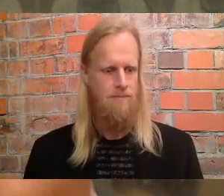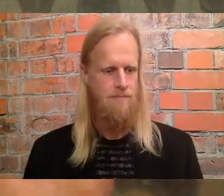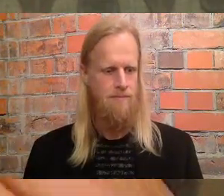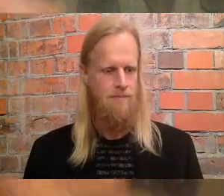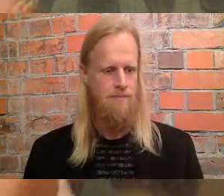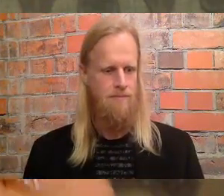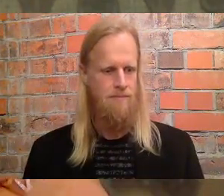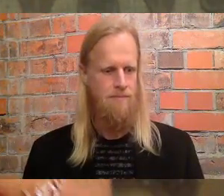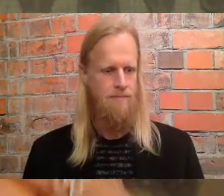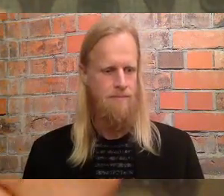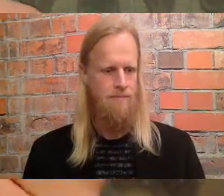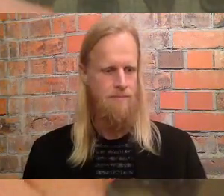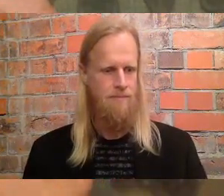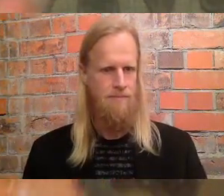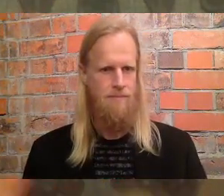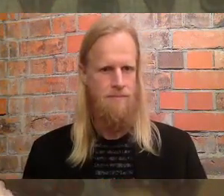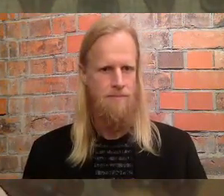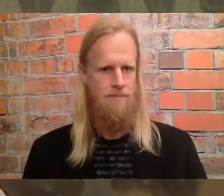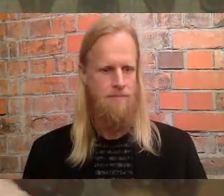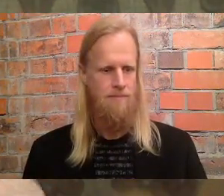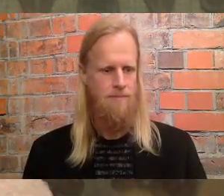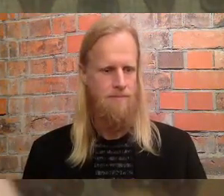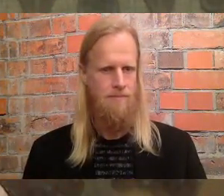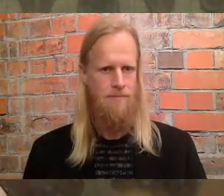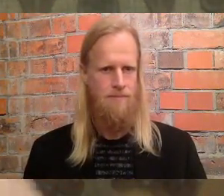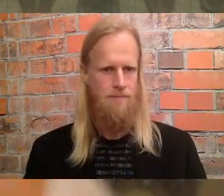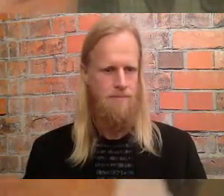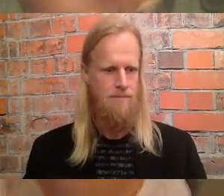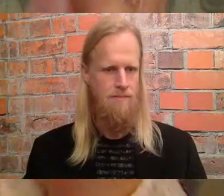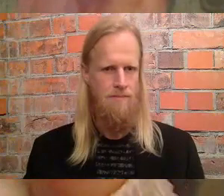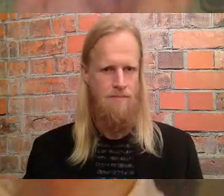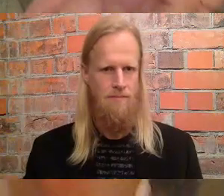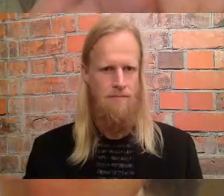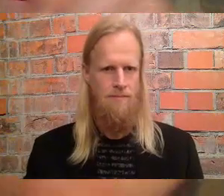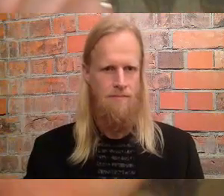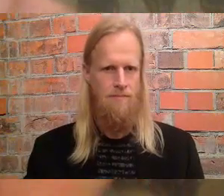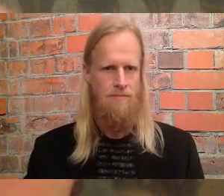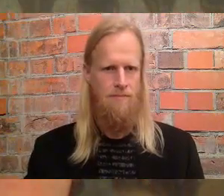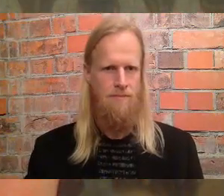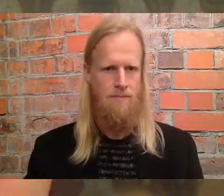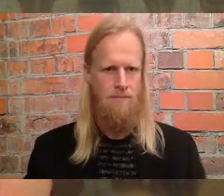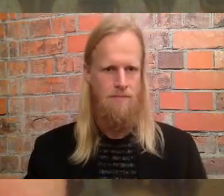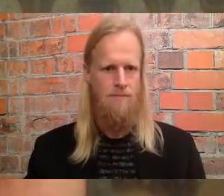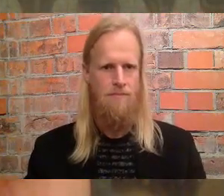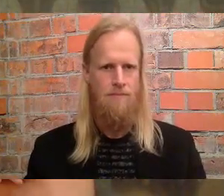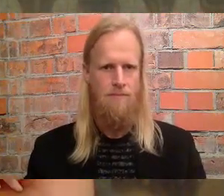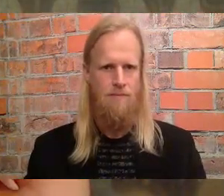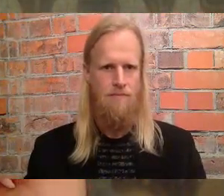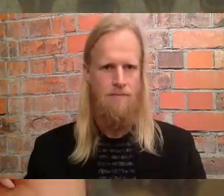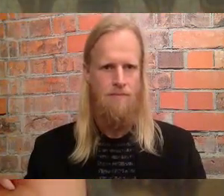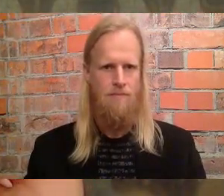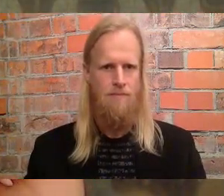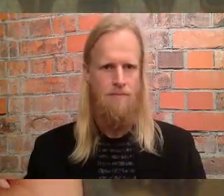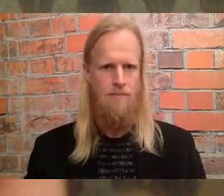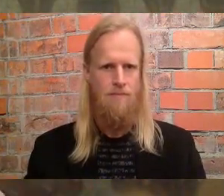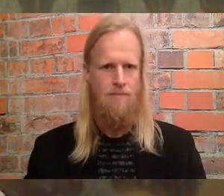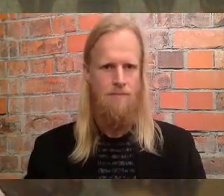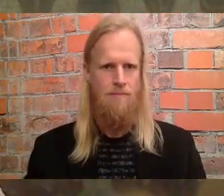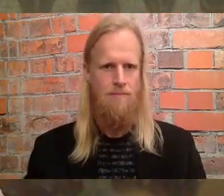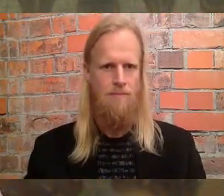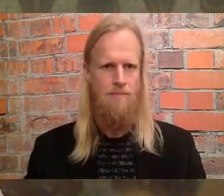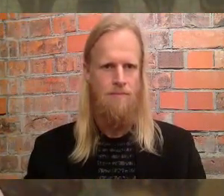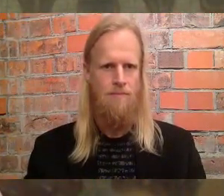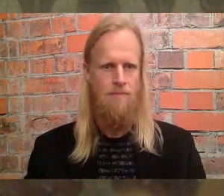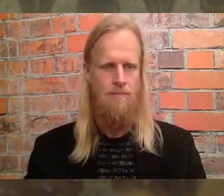the self-evolution revolution that this mass awakening that's happening all over the world